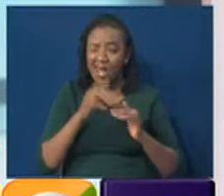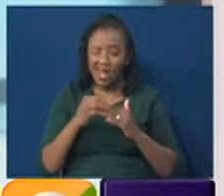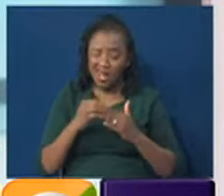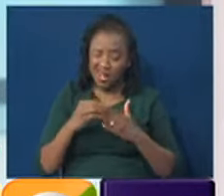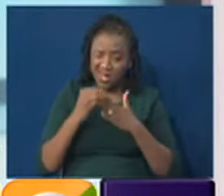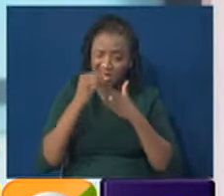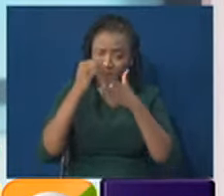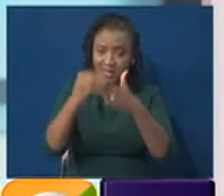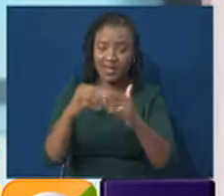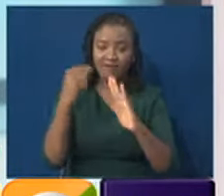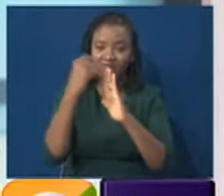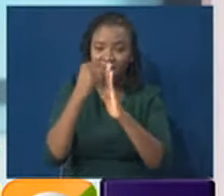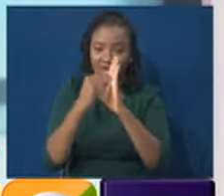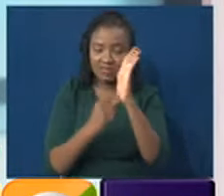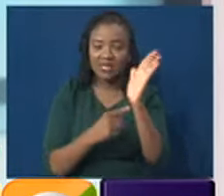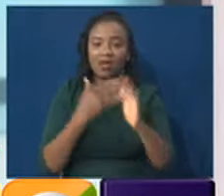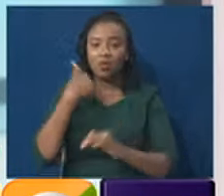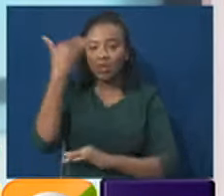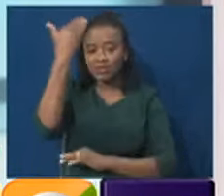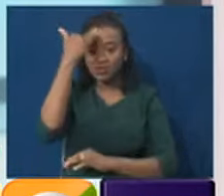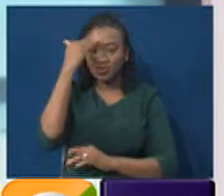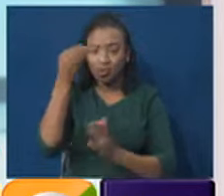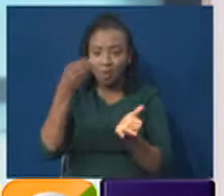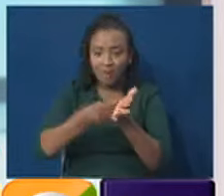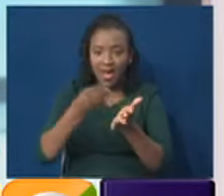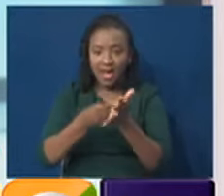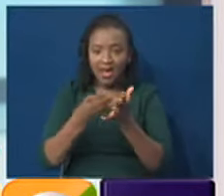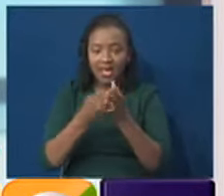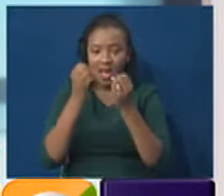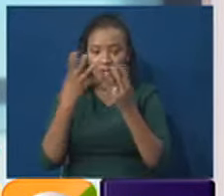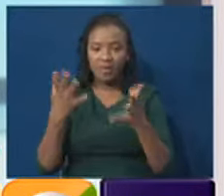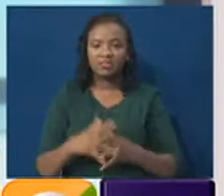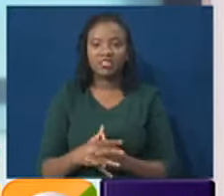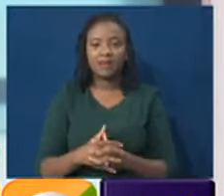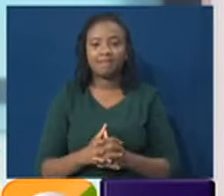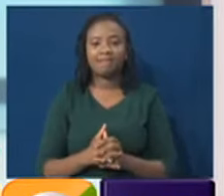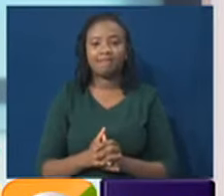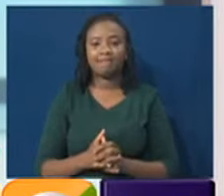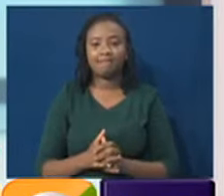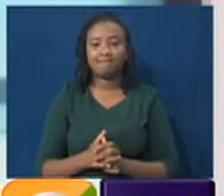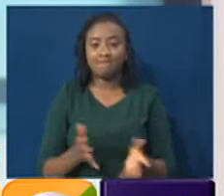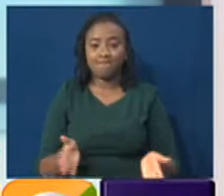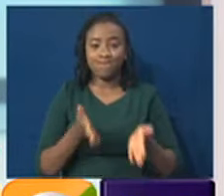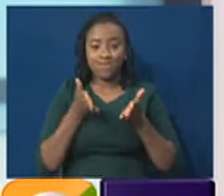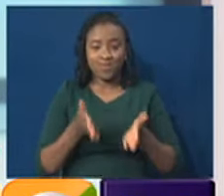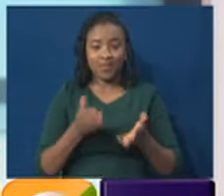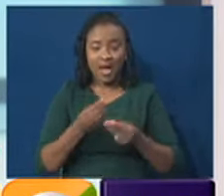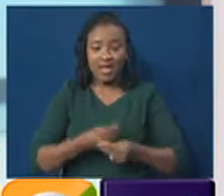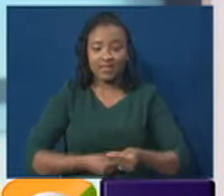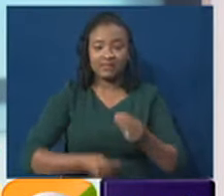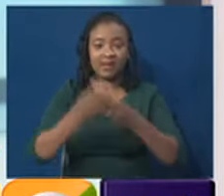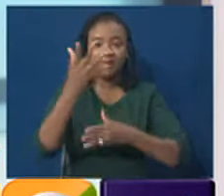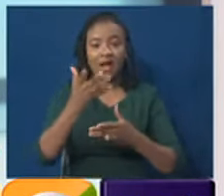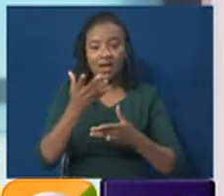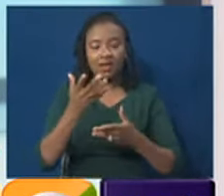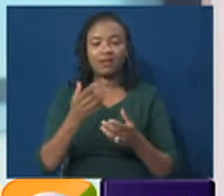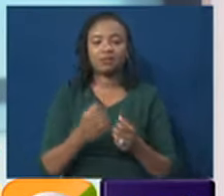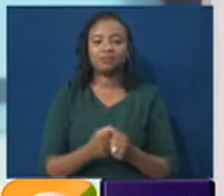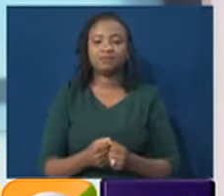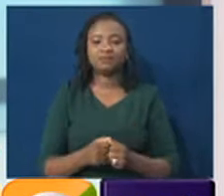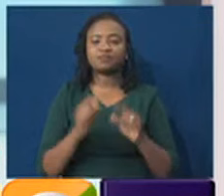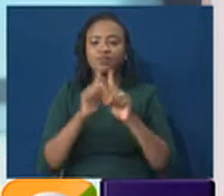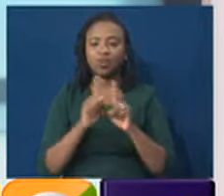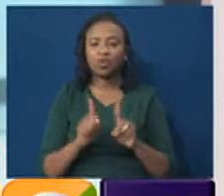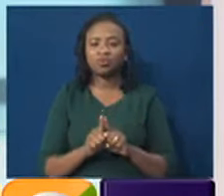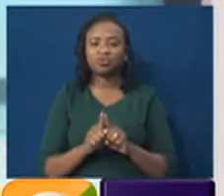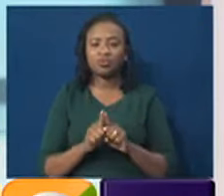fundamental factor in determining the prices is actually the current supply and also the